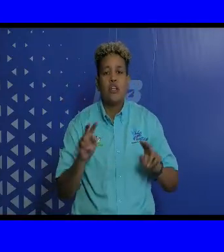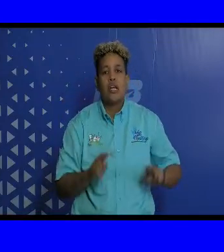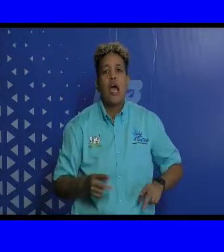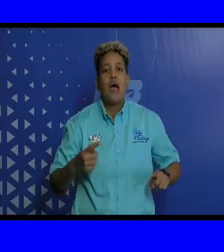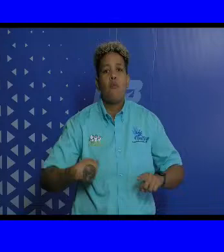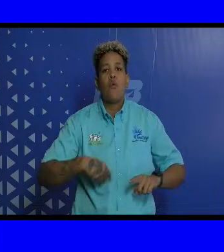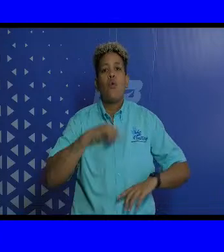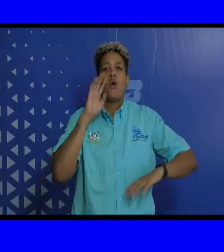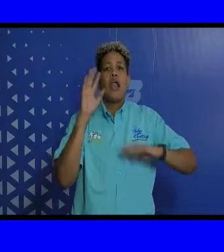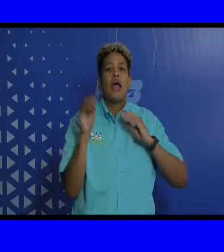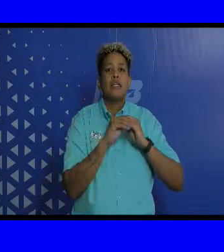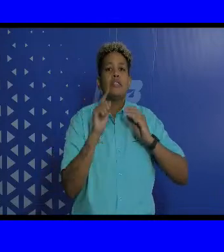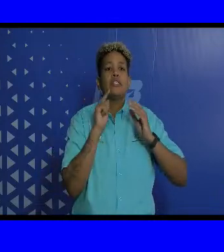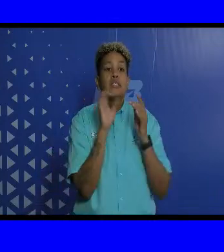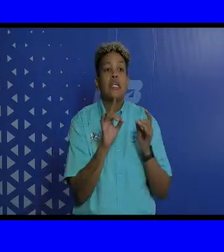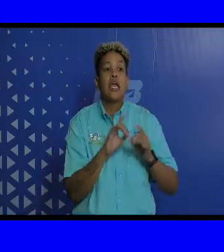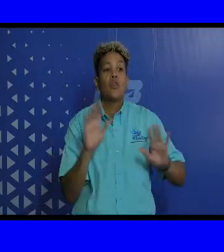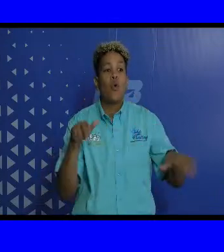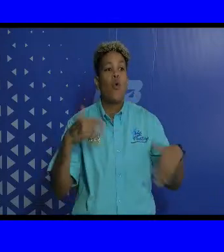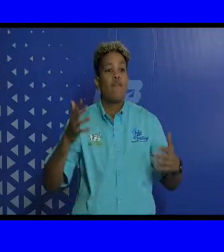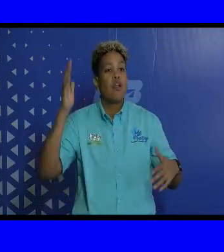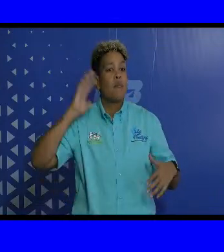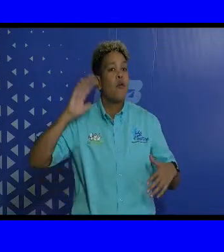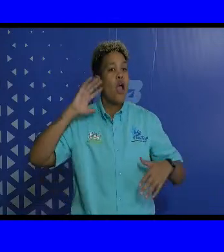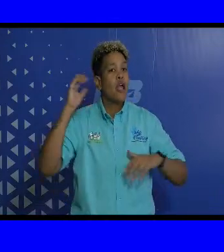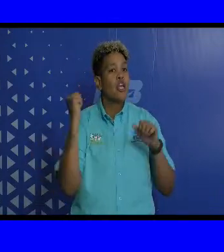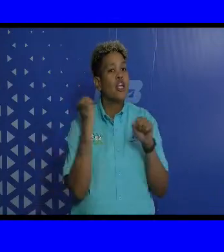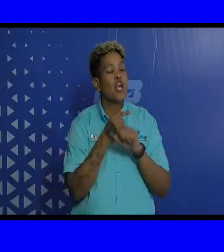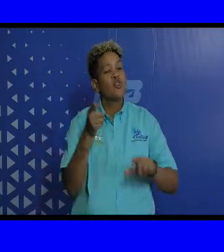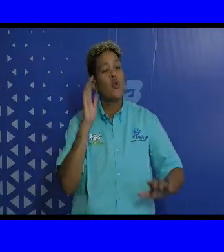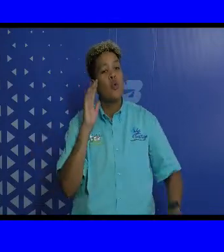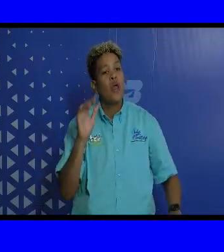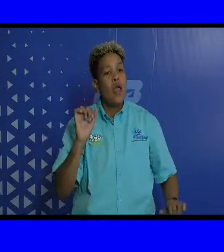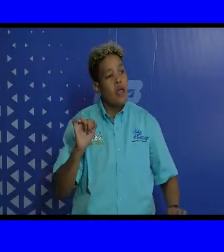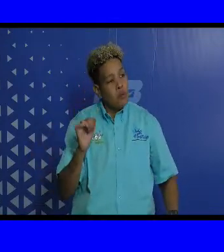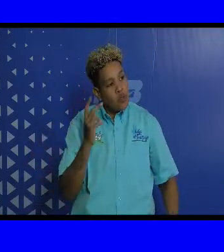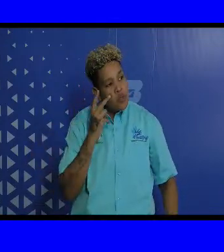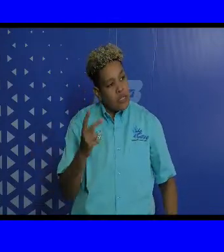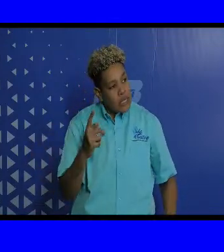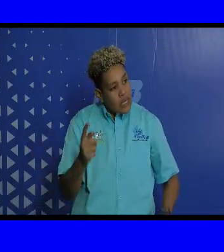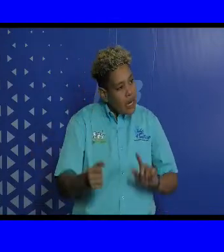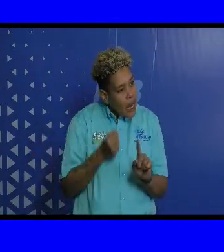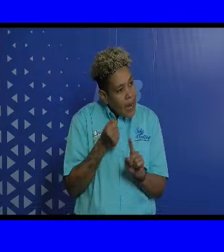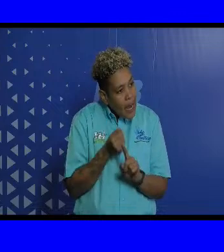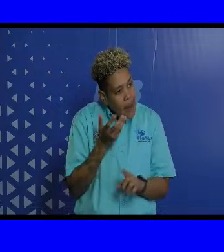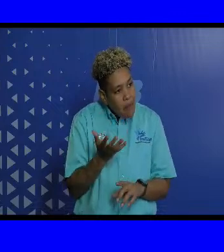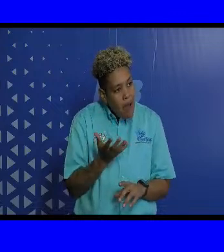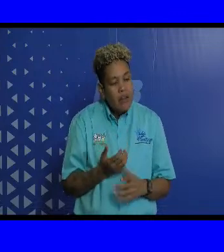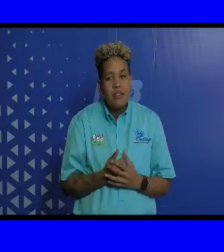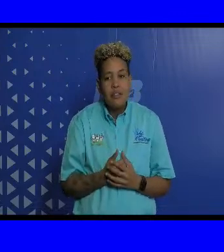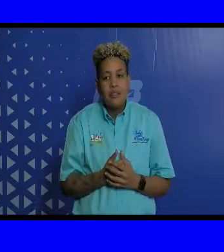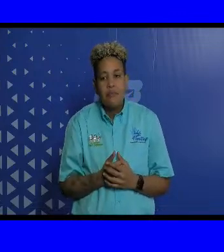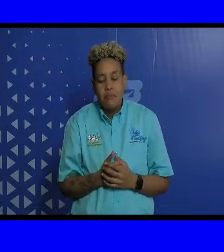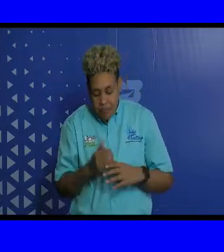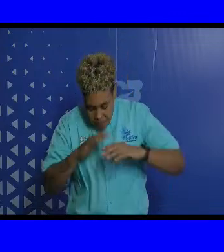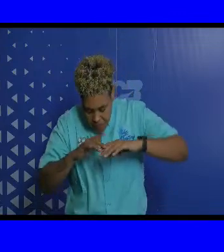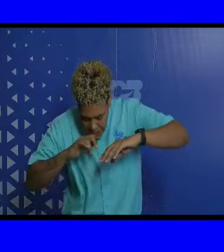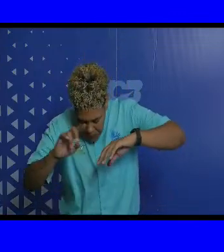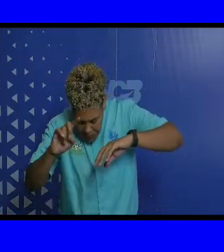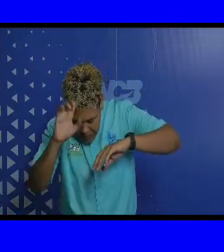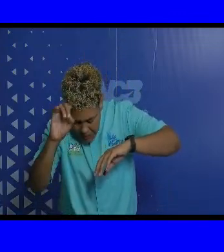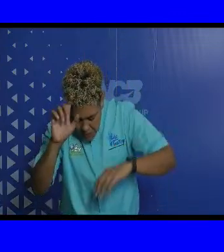We'll also restate the prior year, so you'll be able to see the impact on the